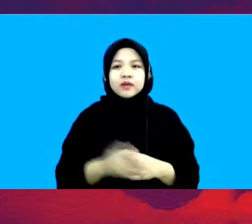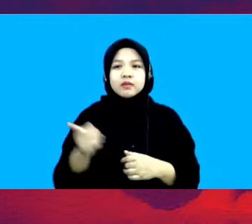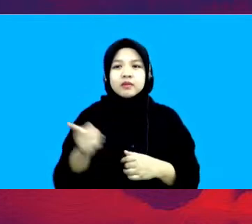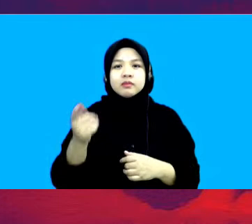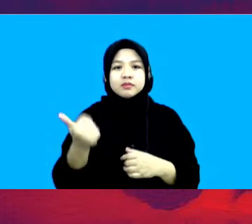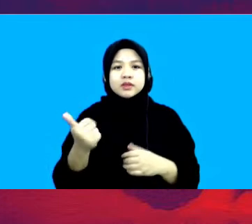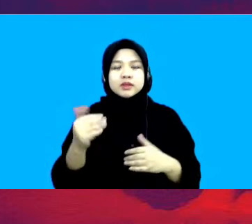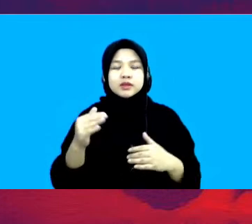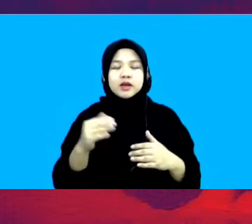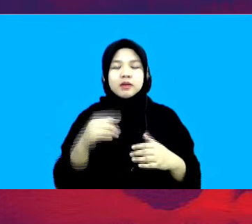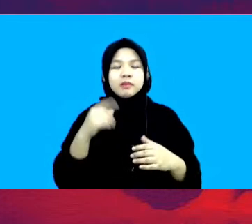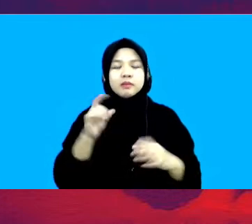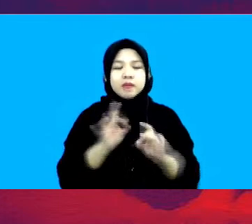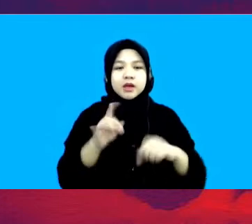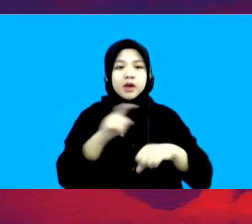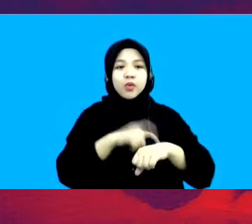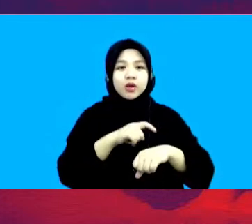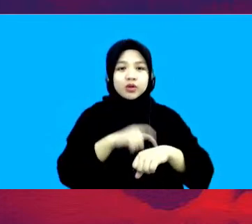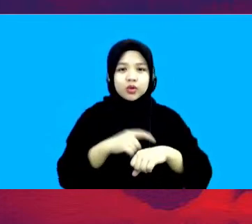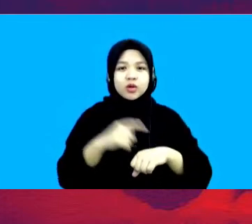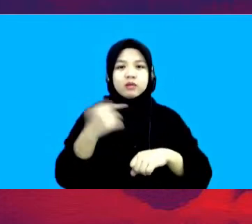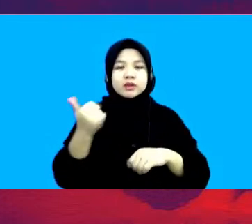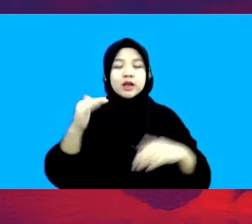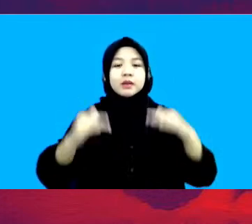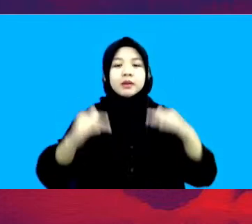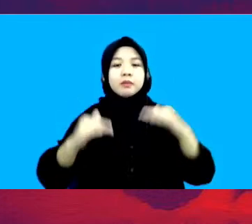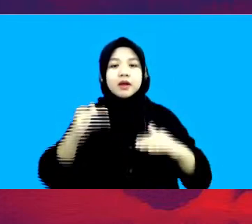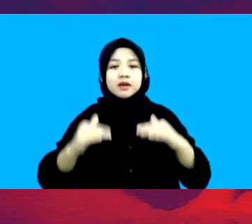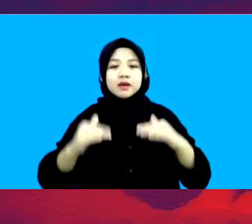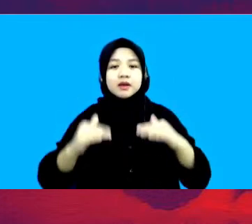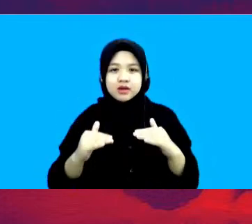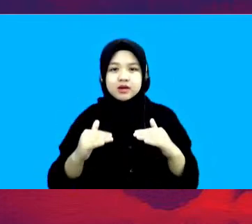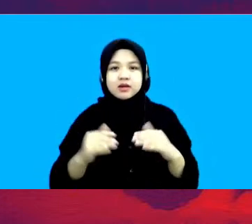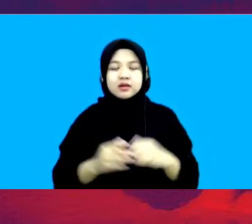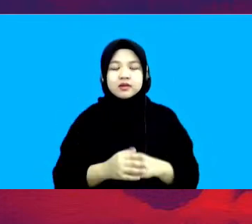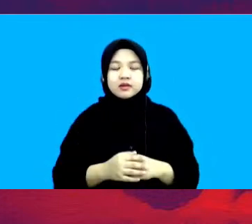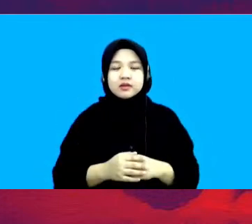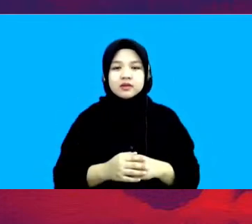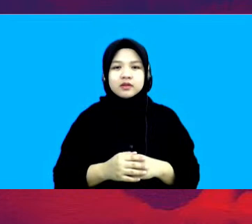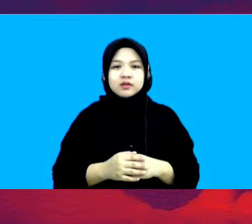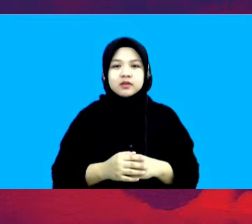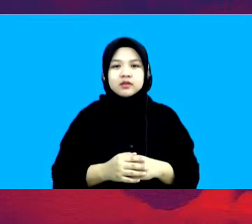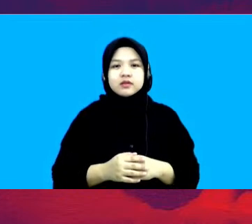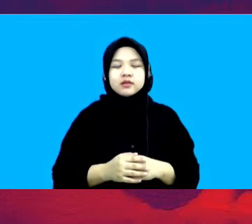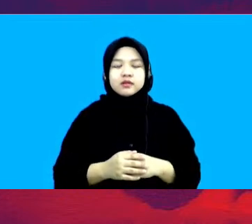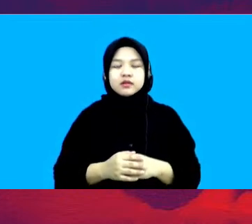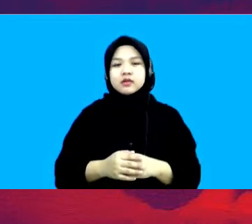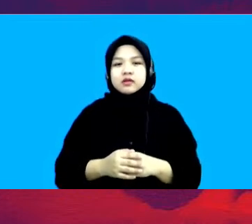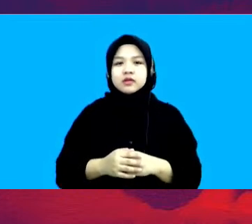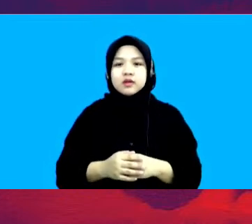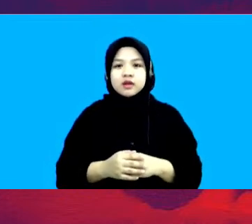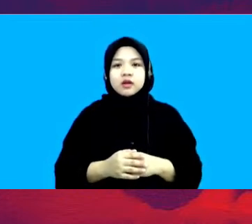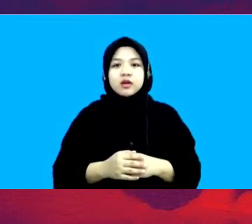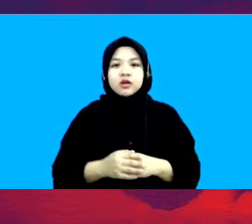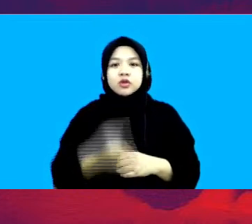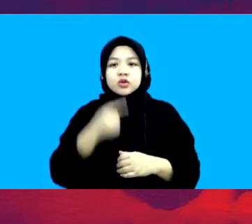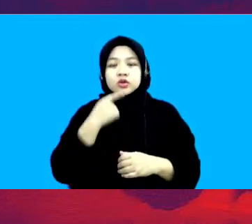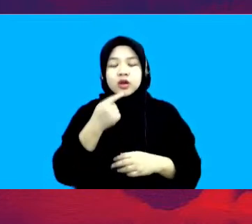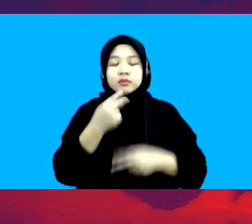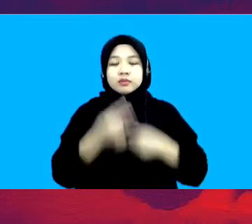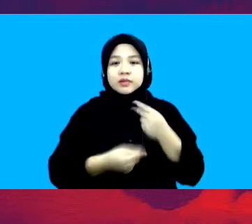note, I think I really want to support about this, the importance of this